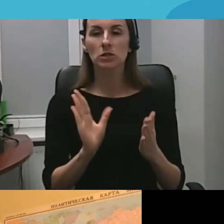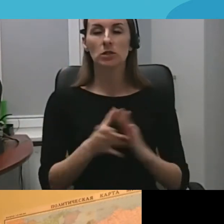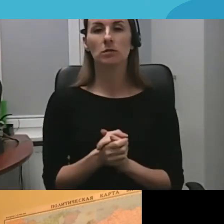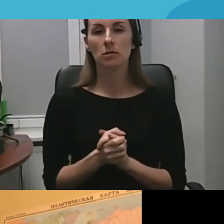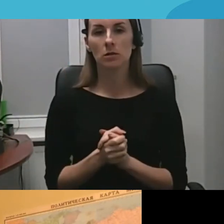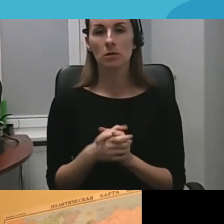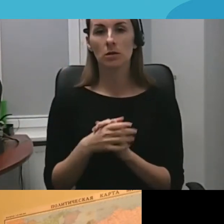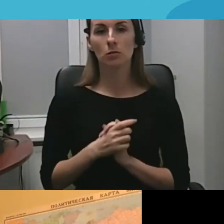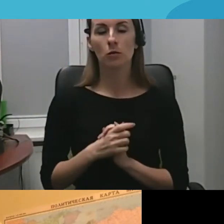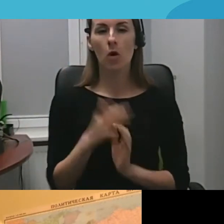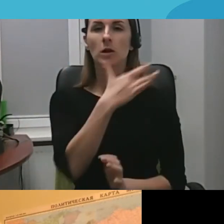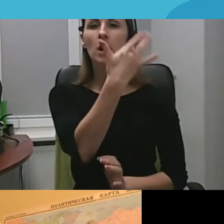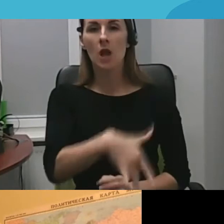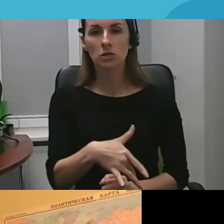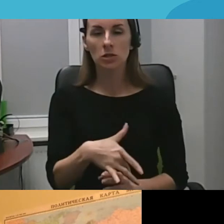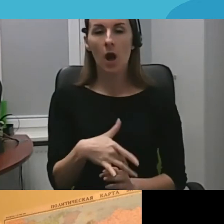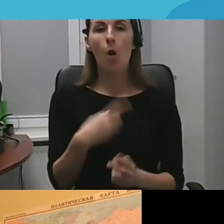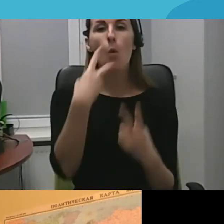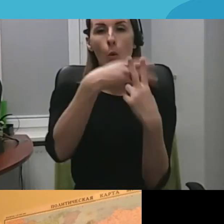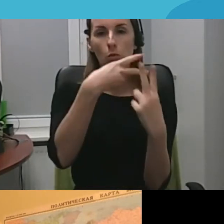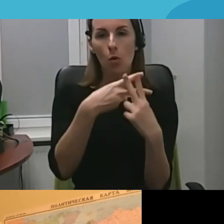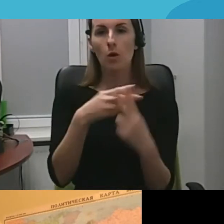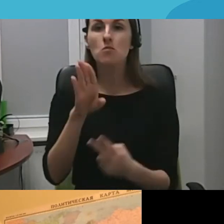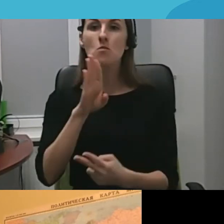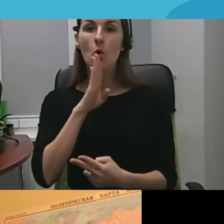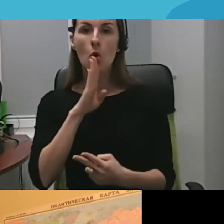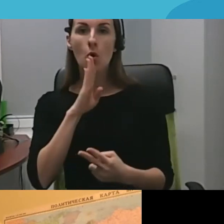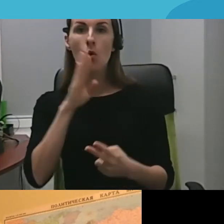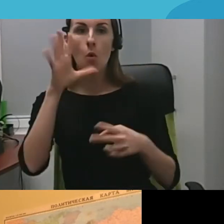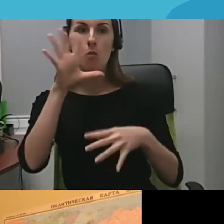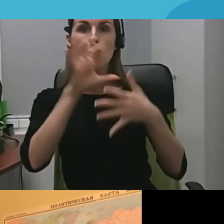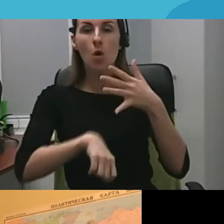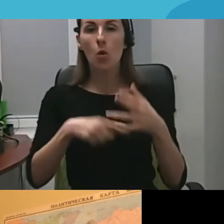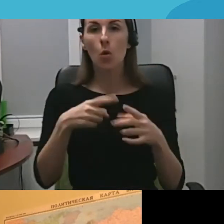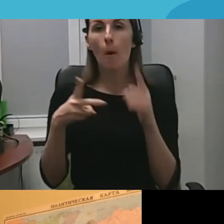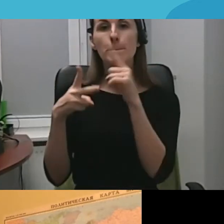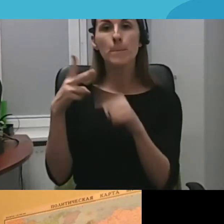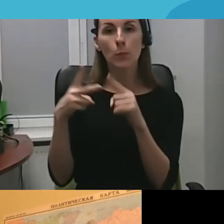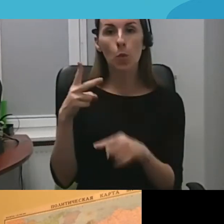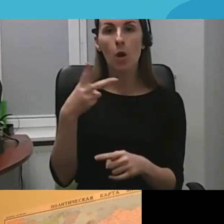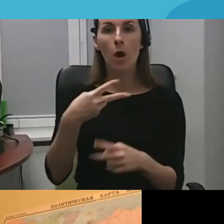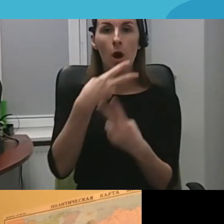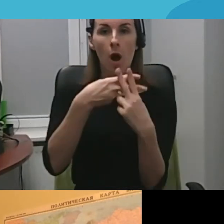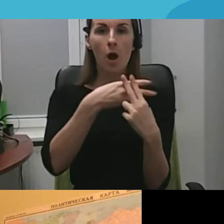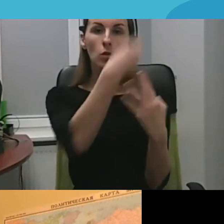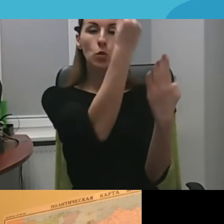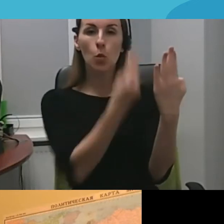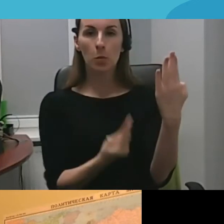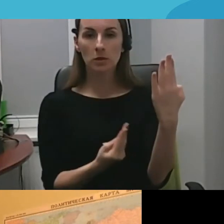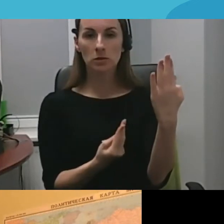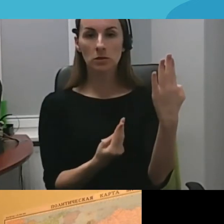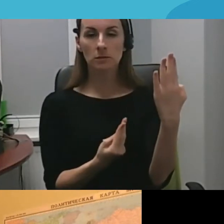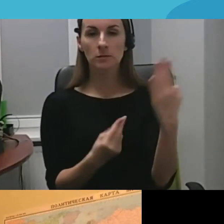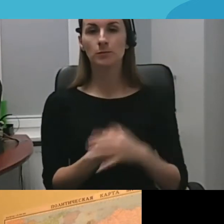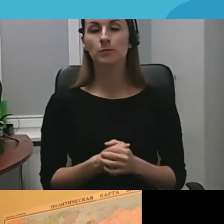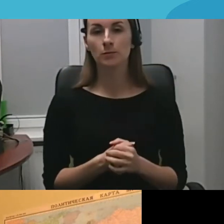2.5 years of imprisonment for turn off balaclava from the face of law enforcement officer. And